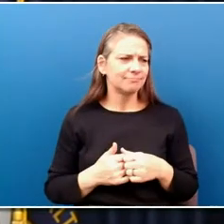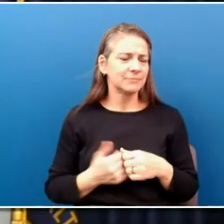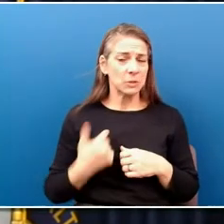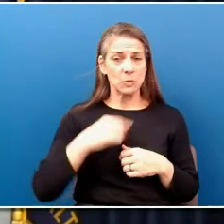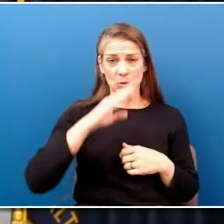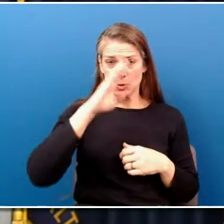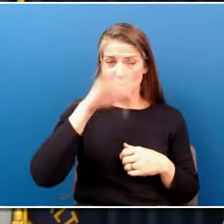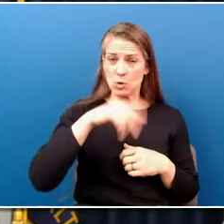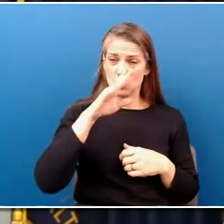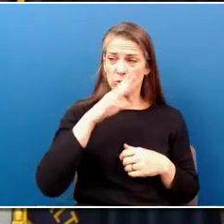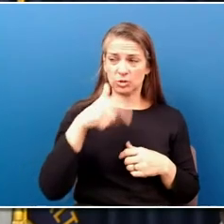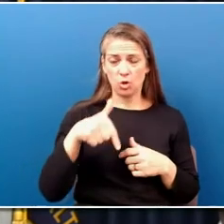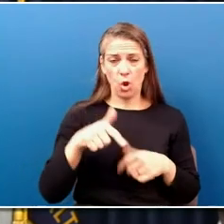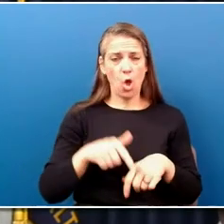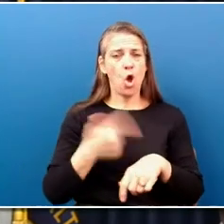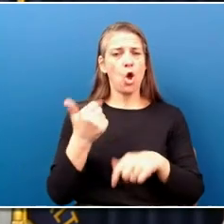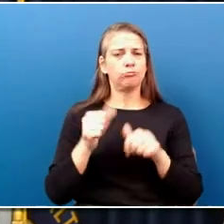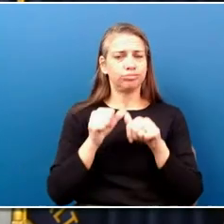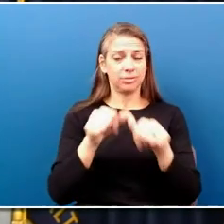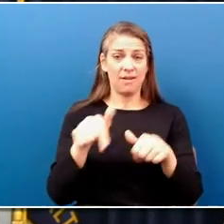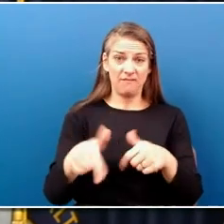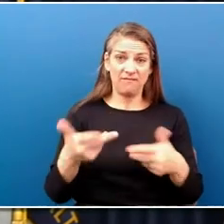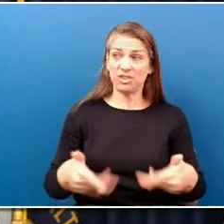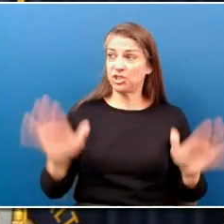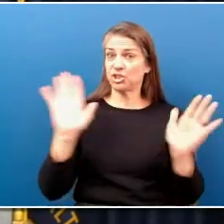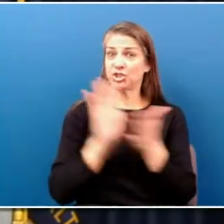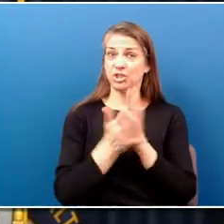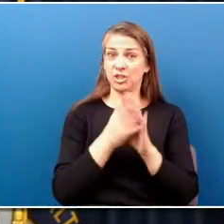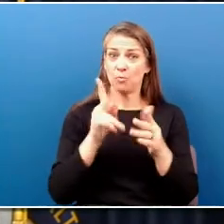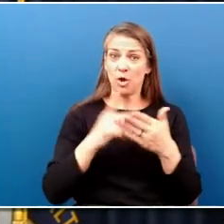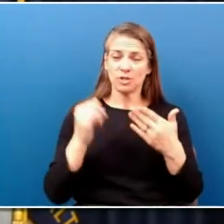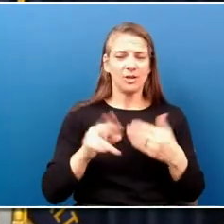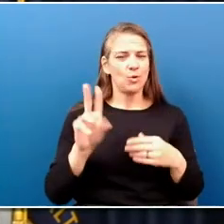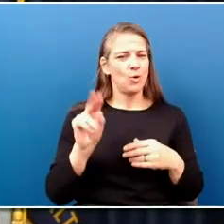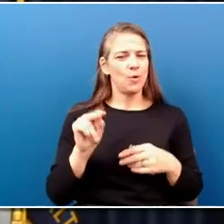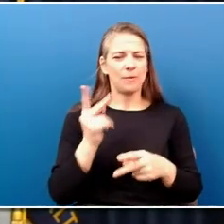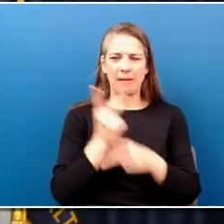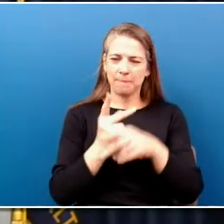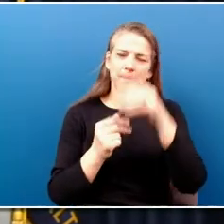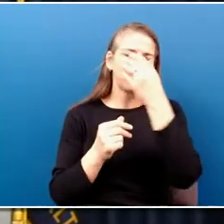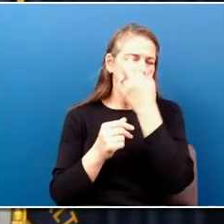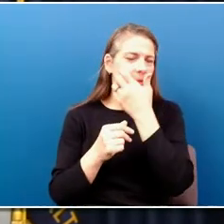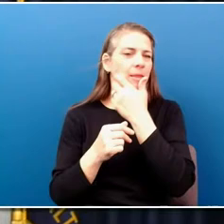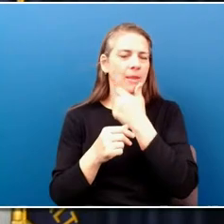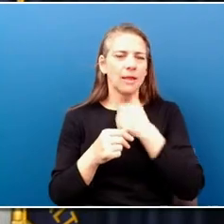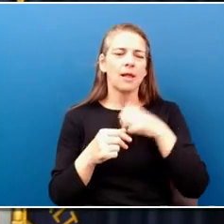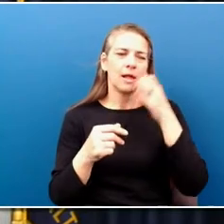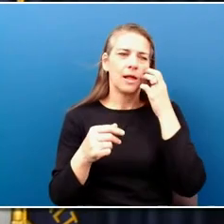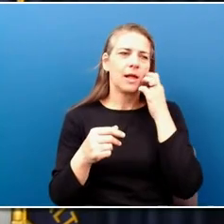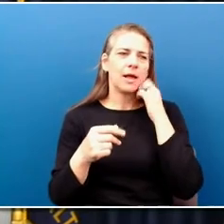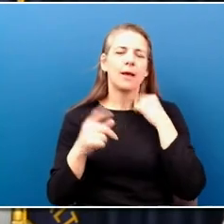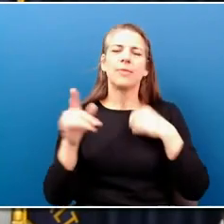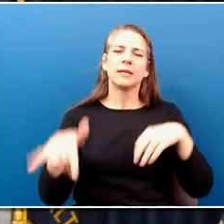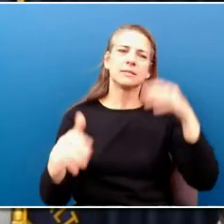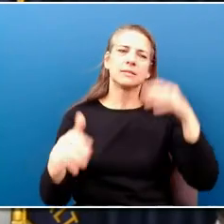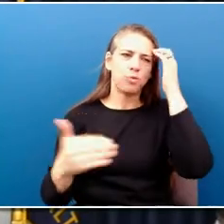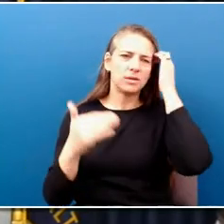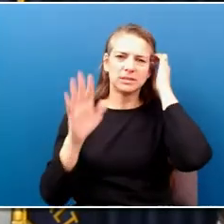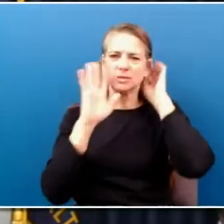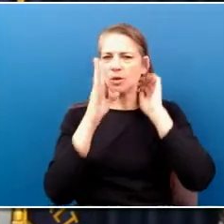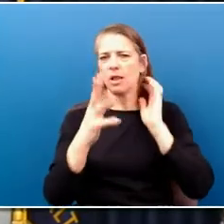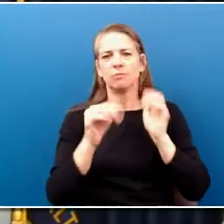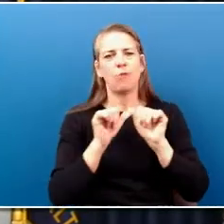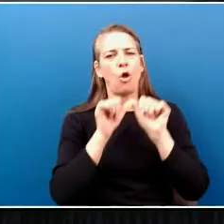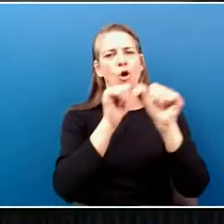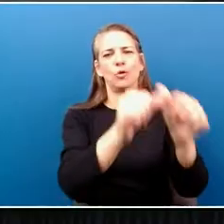process. This isn't the end of the road for this project, but the beginning of a long process. And we're very excited about it. So